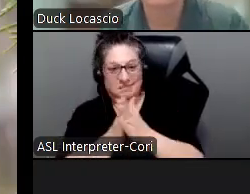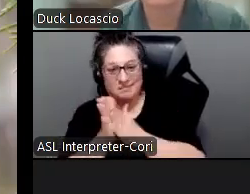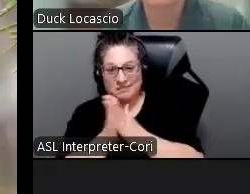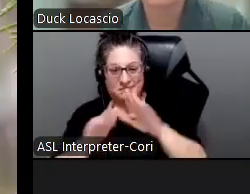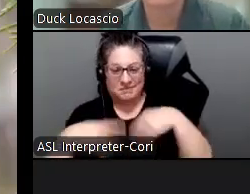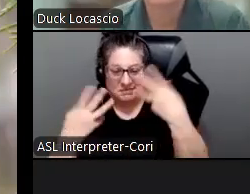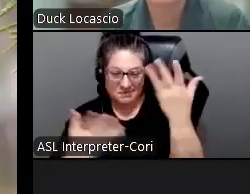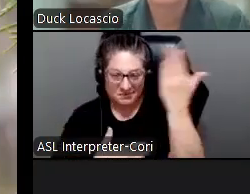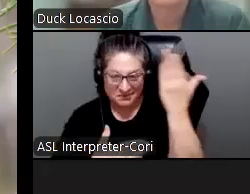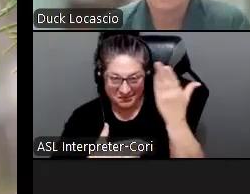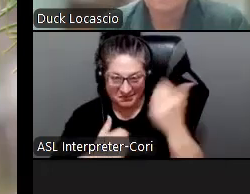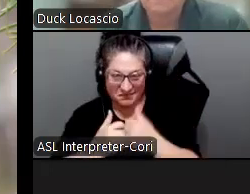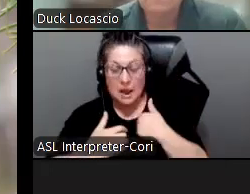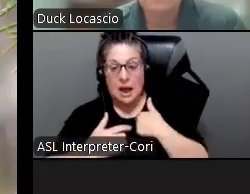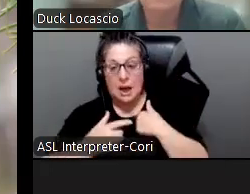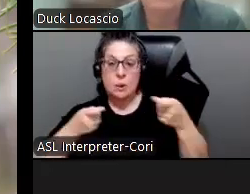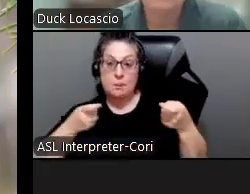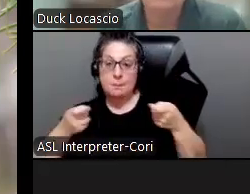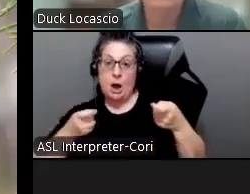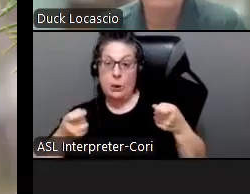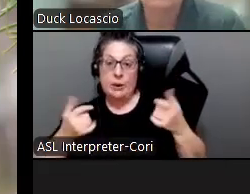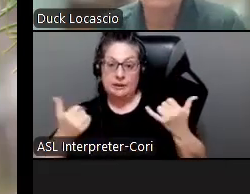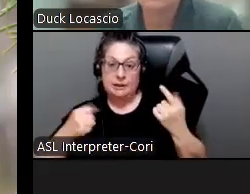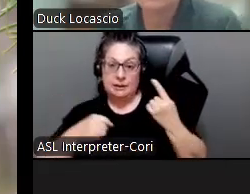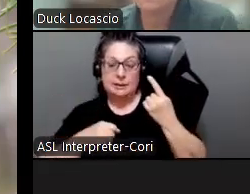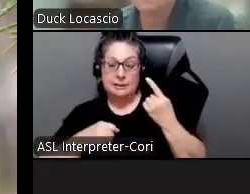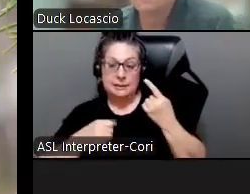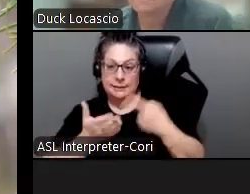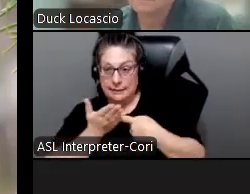you. I'm going to moderate today's discussion, and